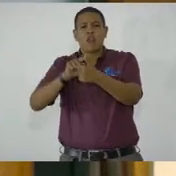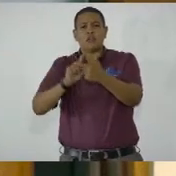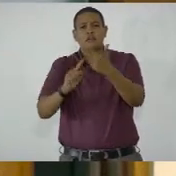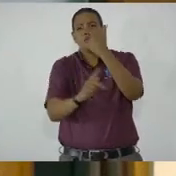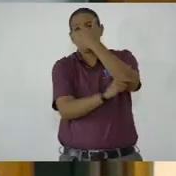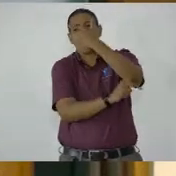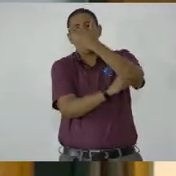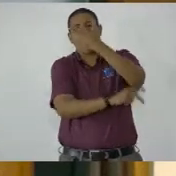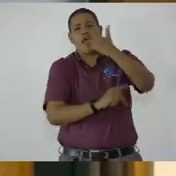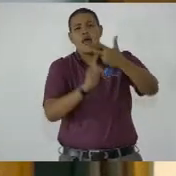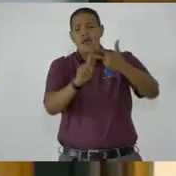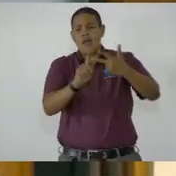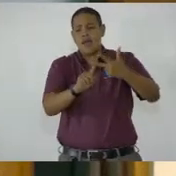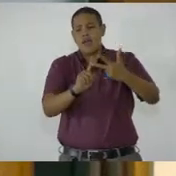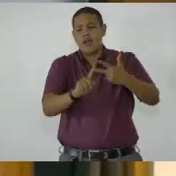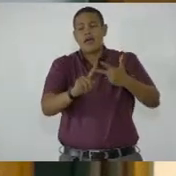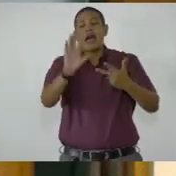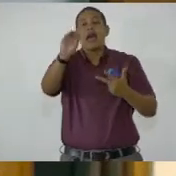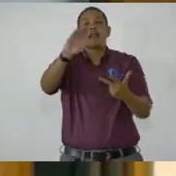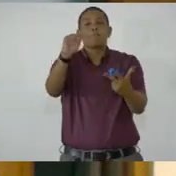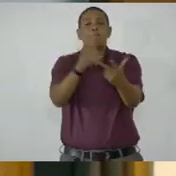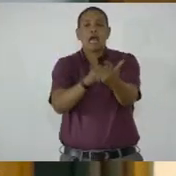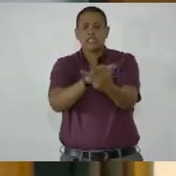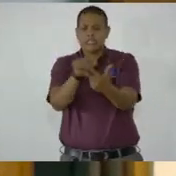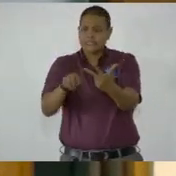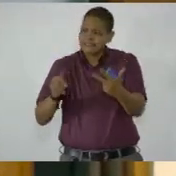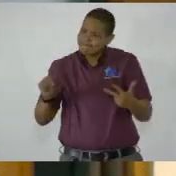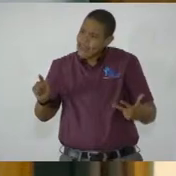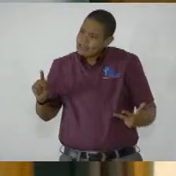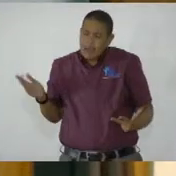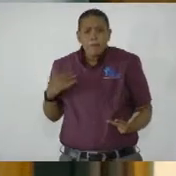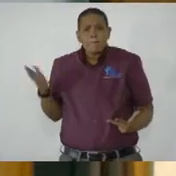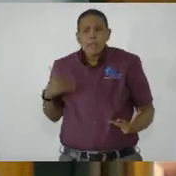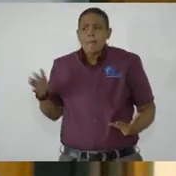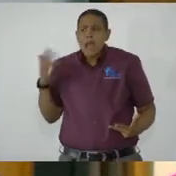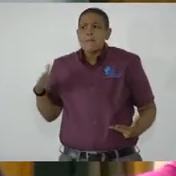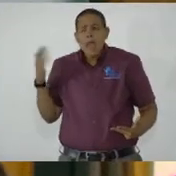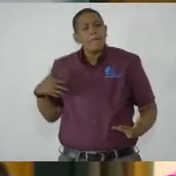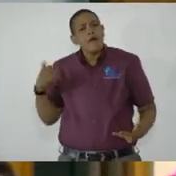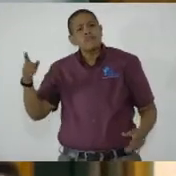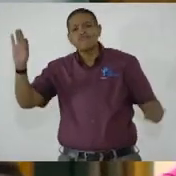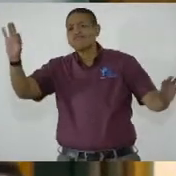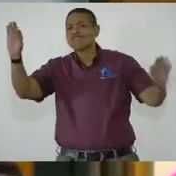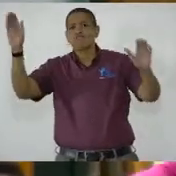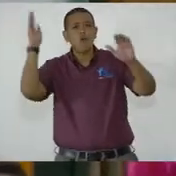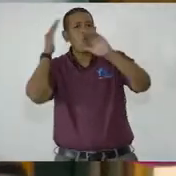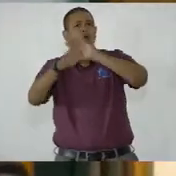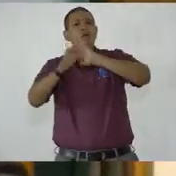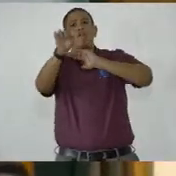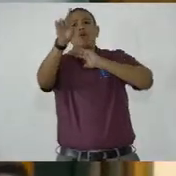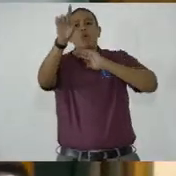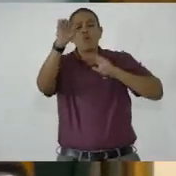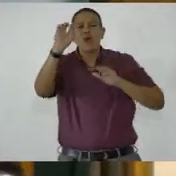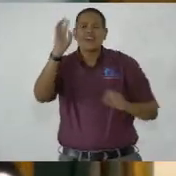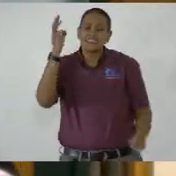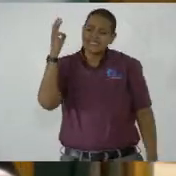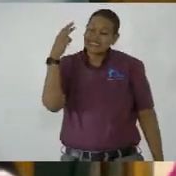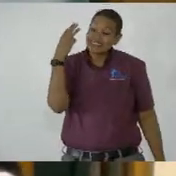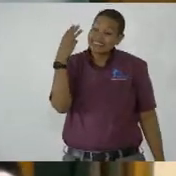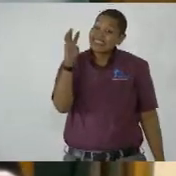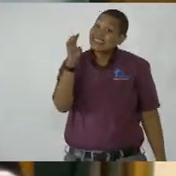Portland, and Manchester. They are now doing in excess of